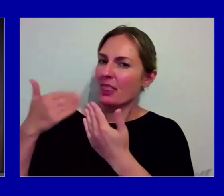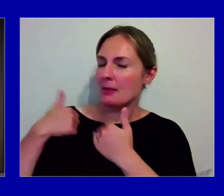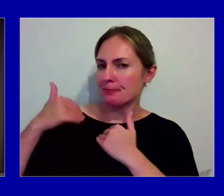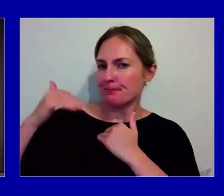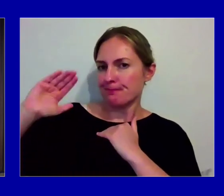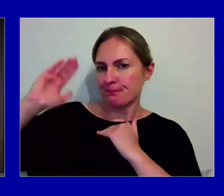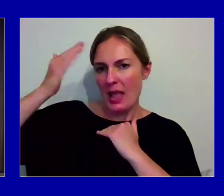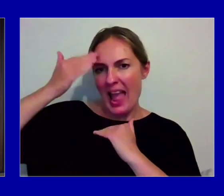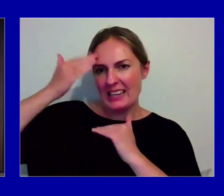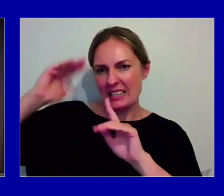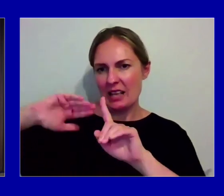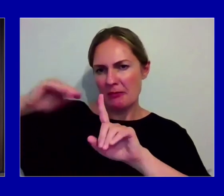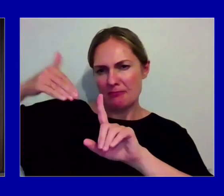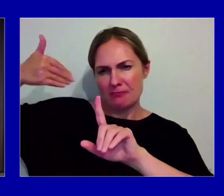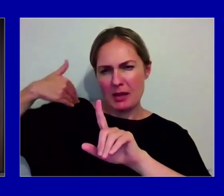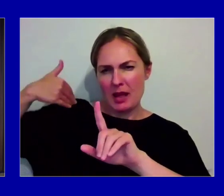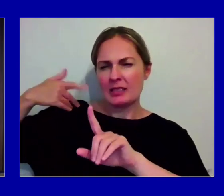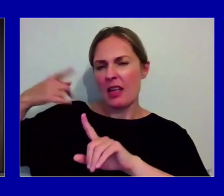um, being the people that they were.